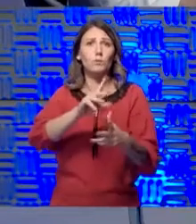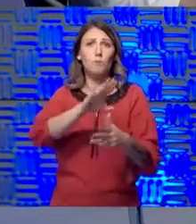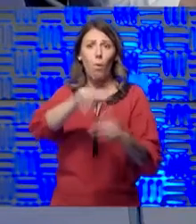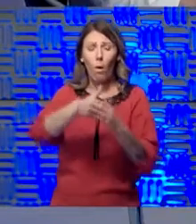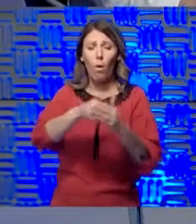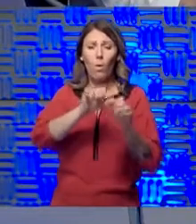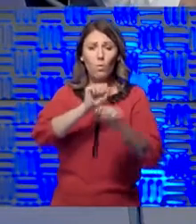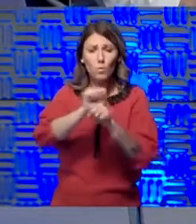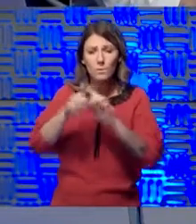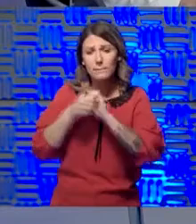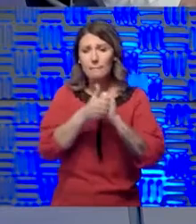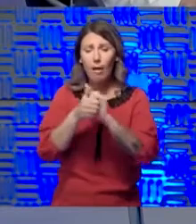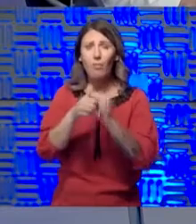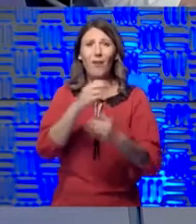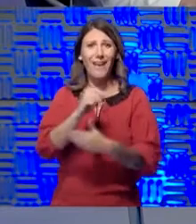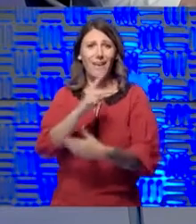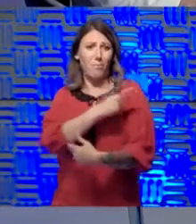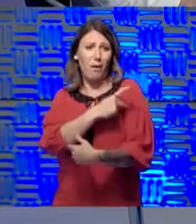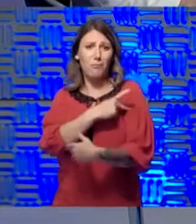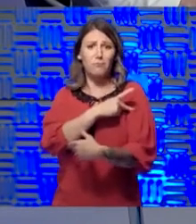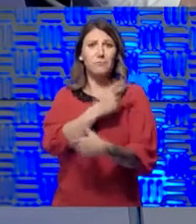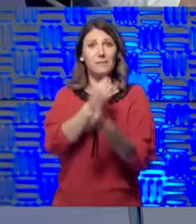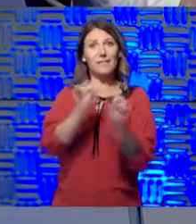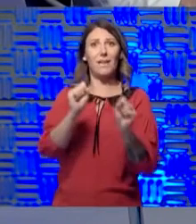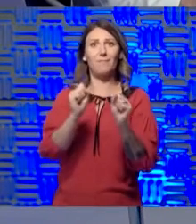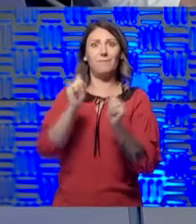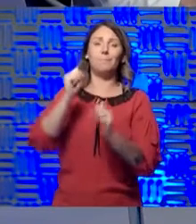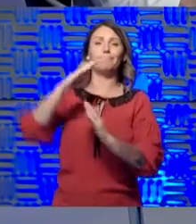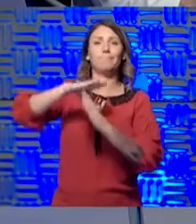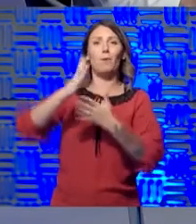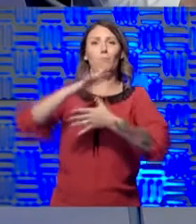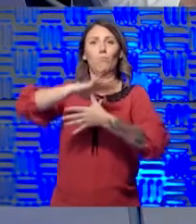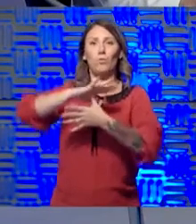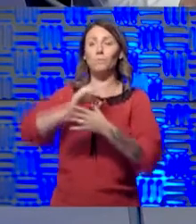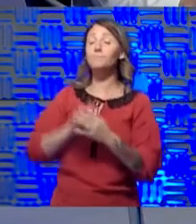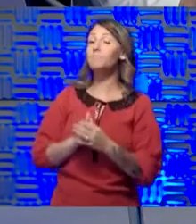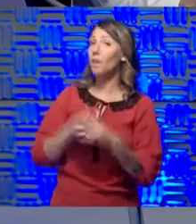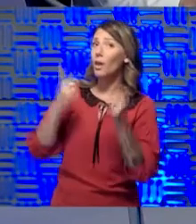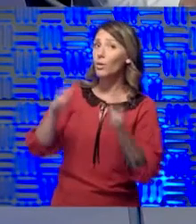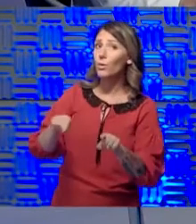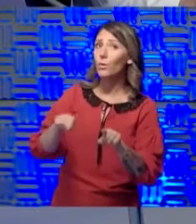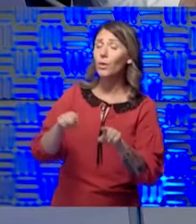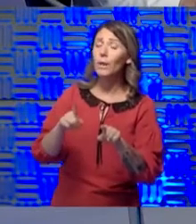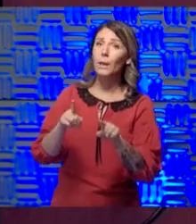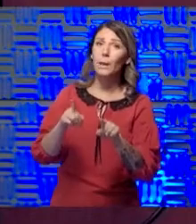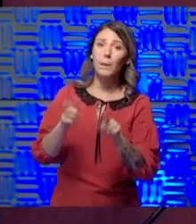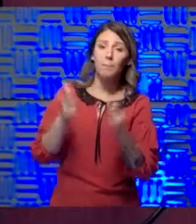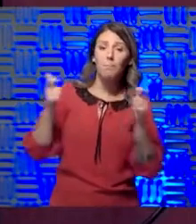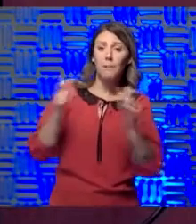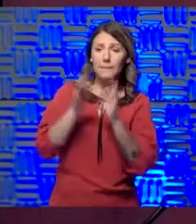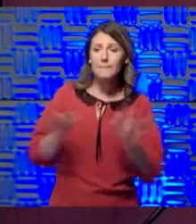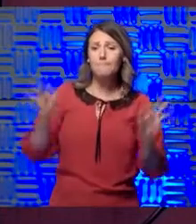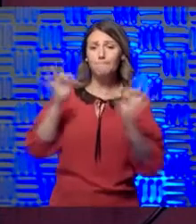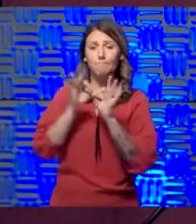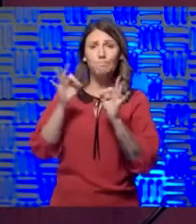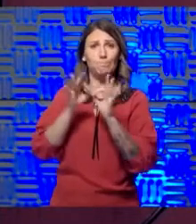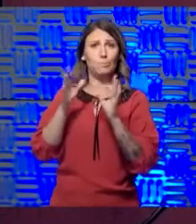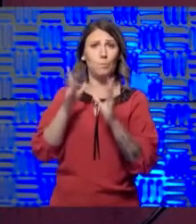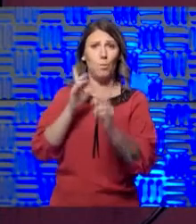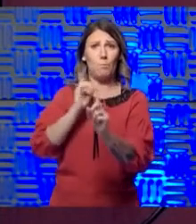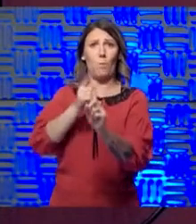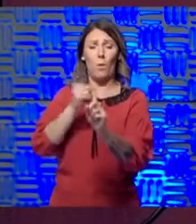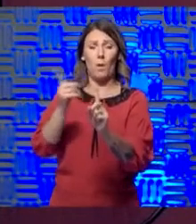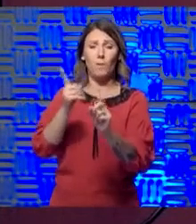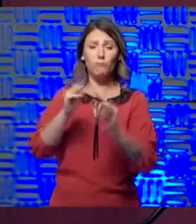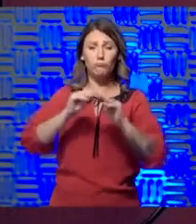yeah, absolutely. Yeah, I agree. I think we've known for a long time that one of the key tenets in preventing the spread of disease in a hospital